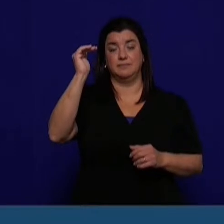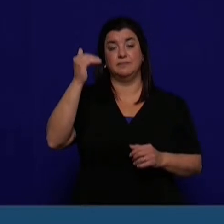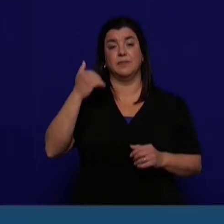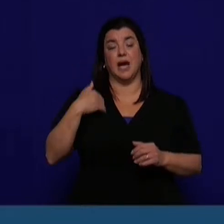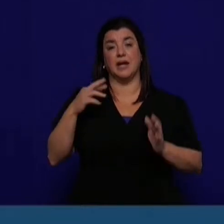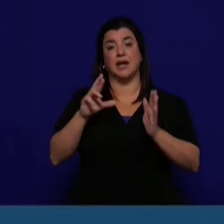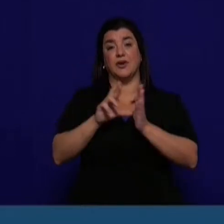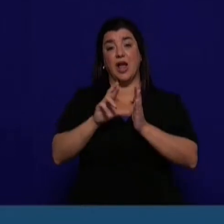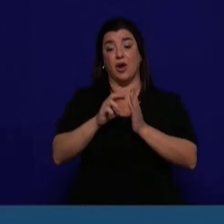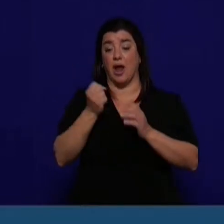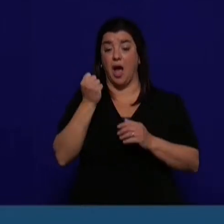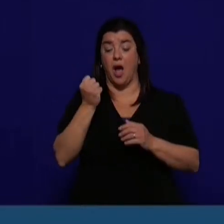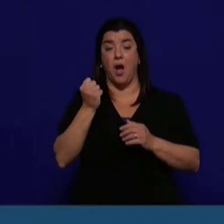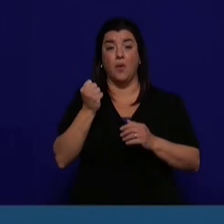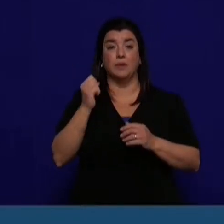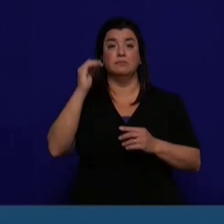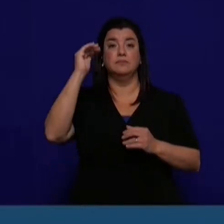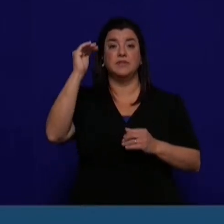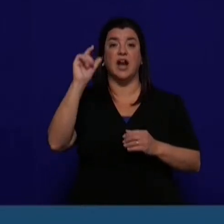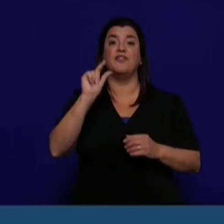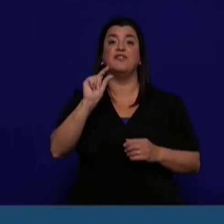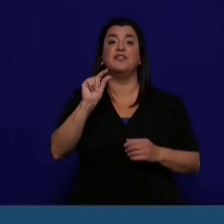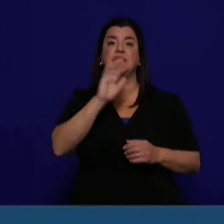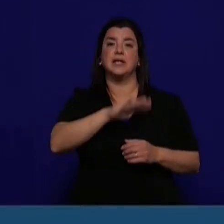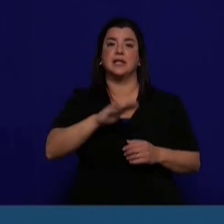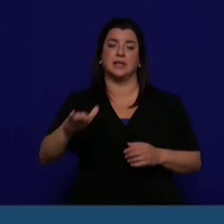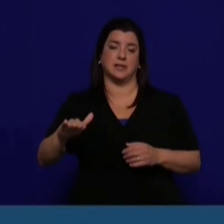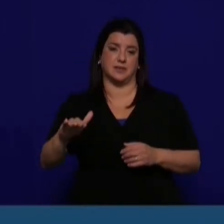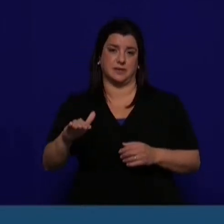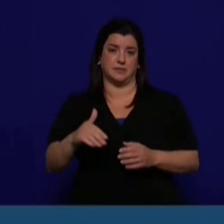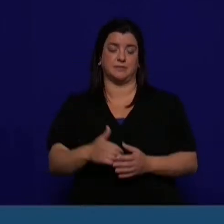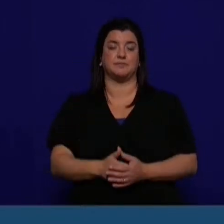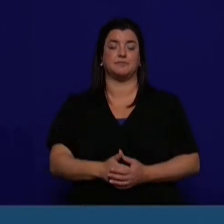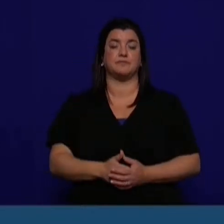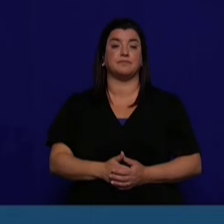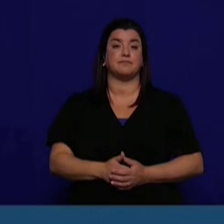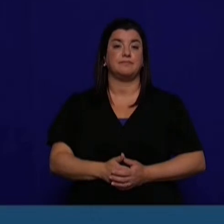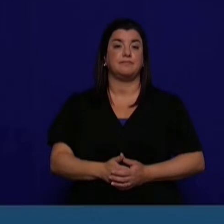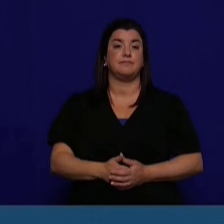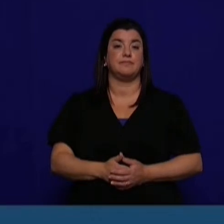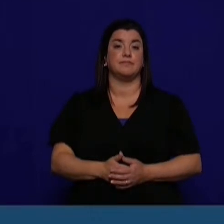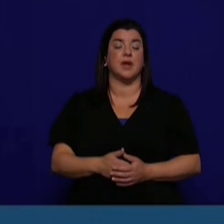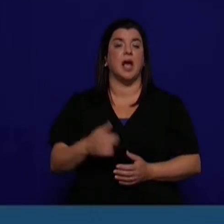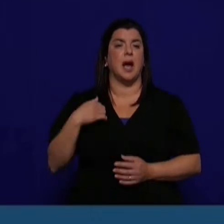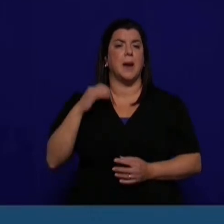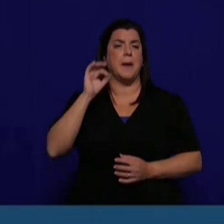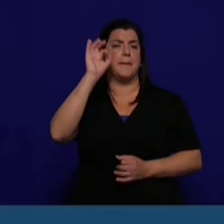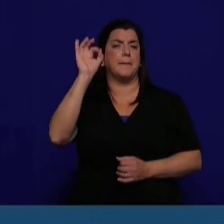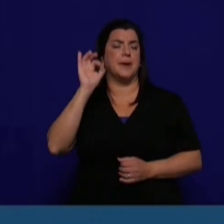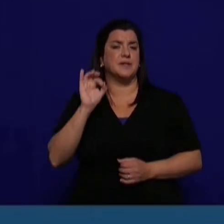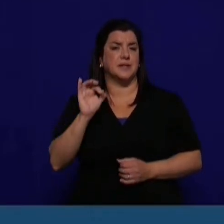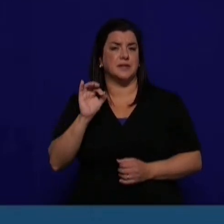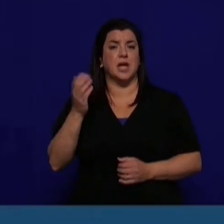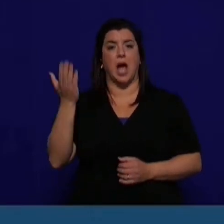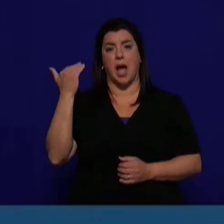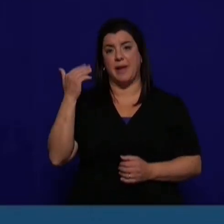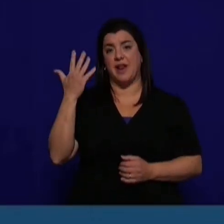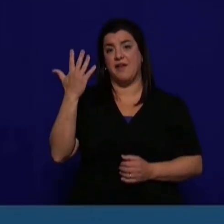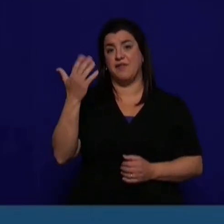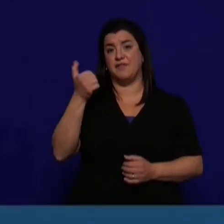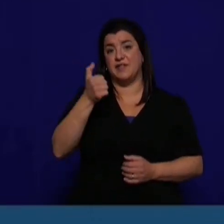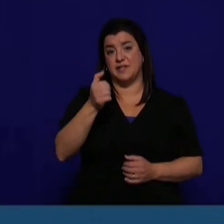ġimgħat rajna li l-percentage ta' każijiet li ttieħdu mill-household naqas, infatti minn 56% niżel